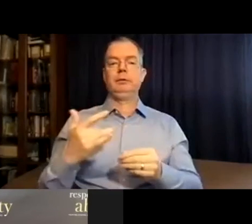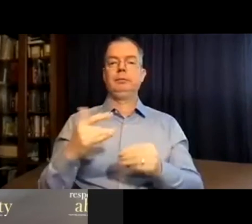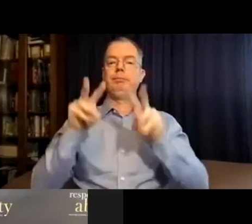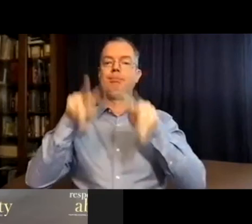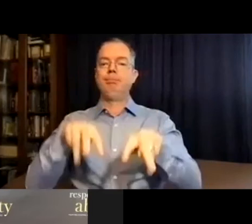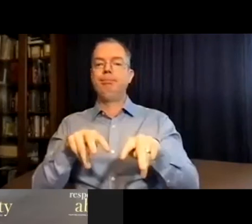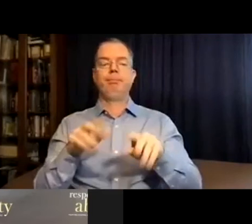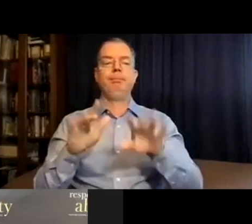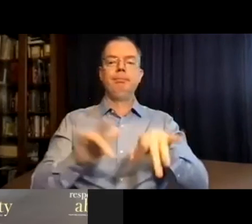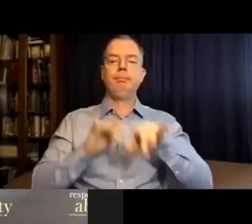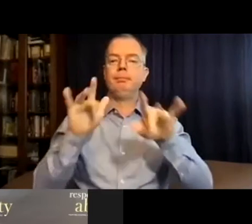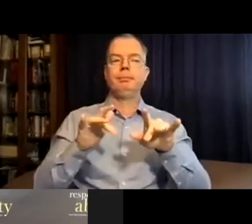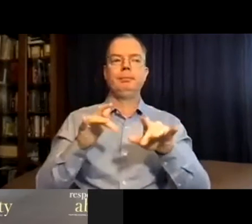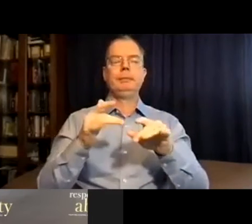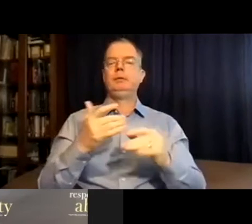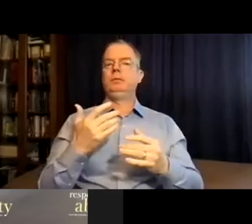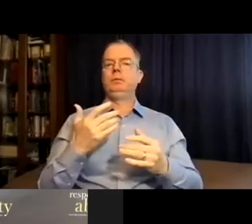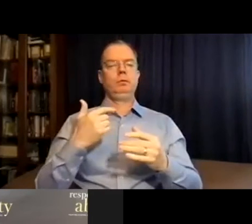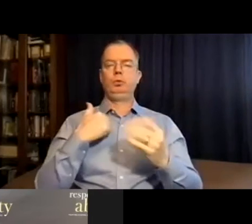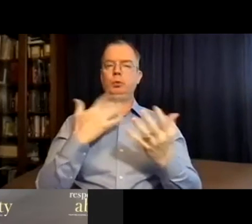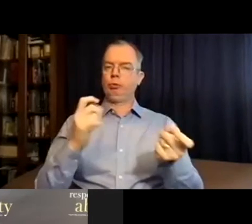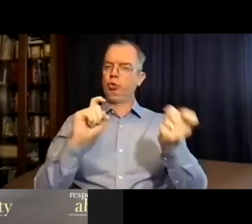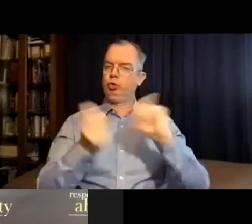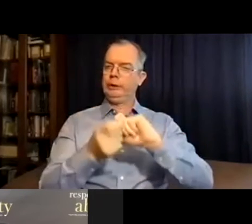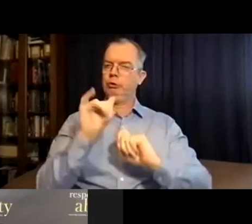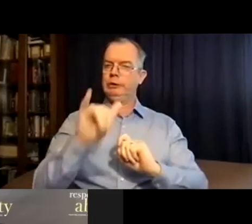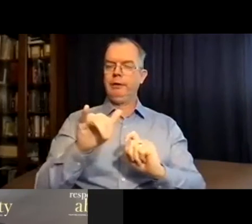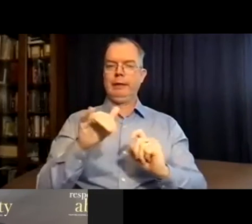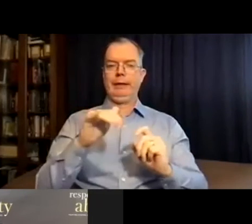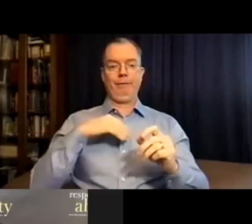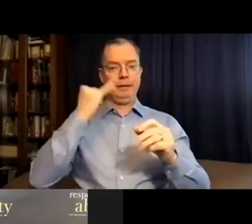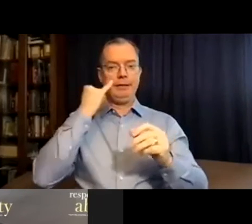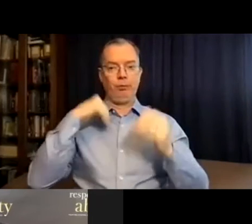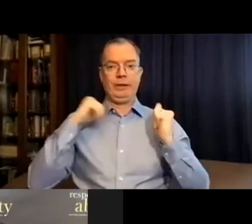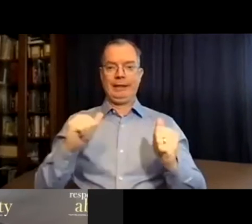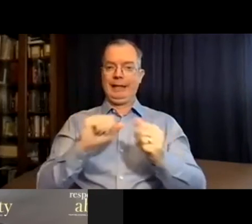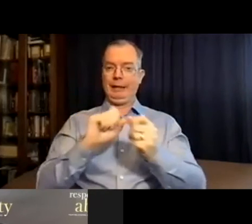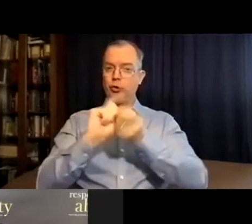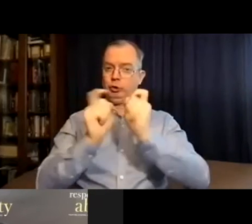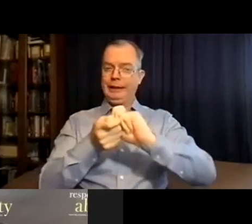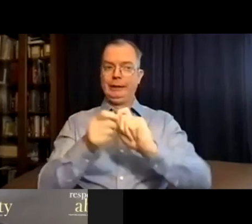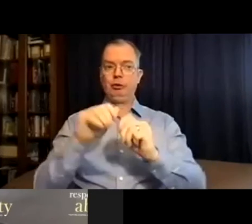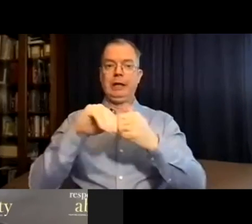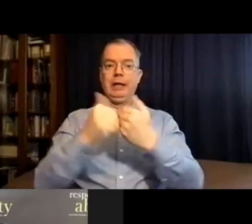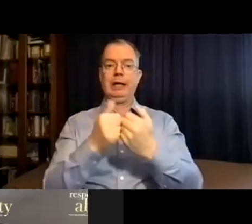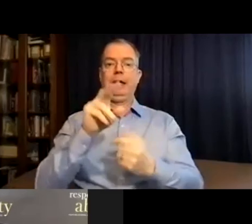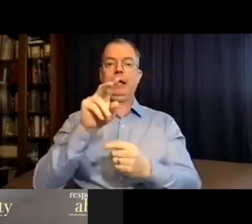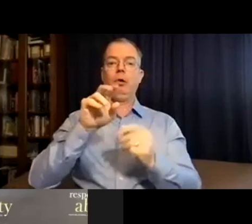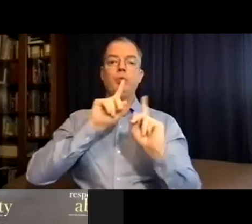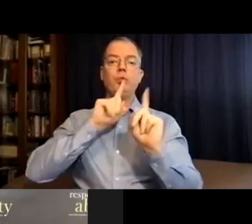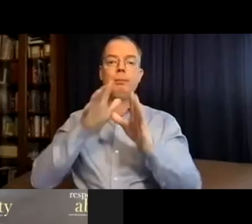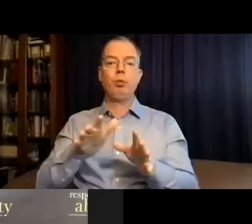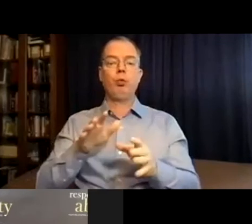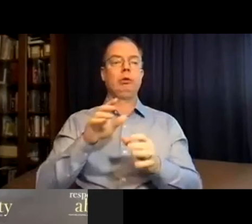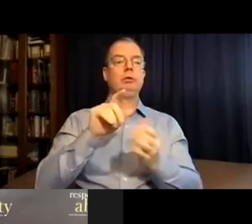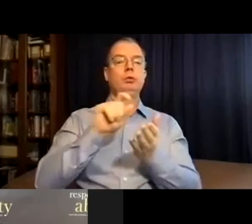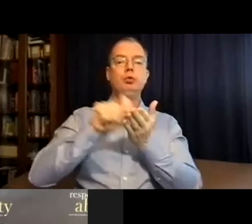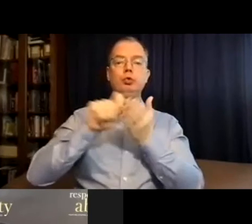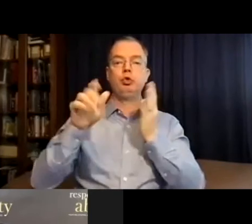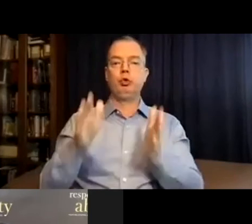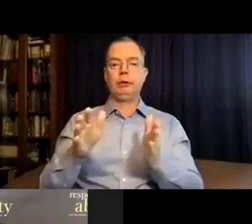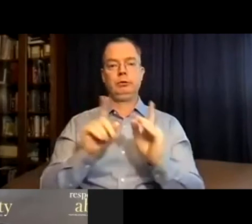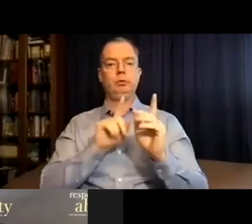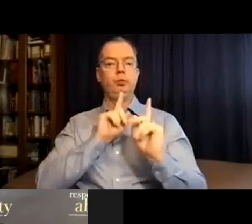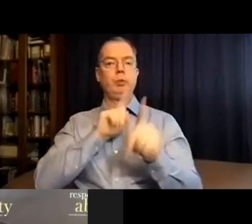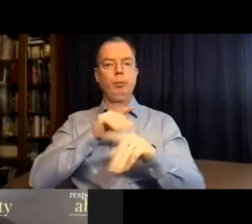frame disabled stories, and they tend to look down or they're pitiful. And we want to change that if we can change that.